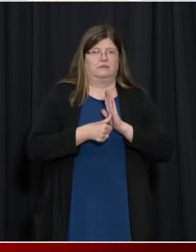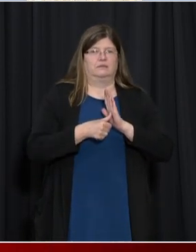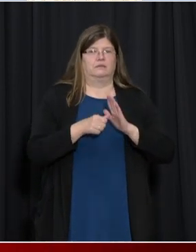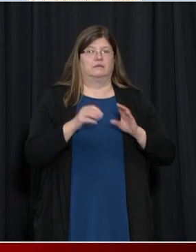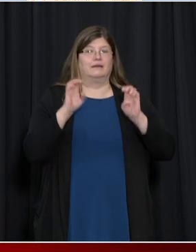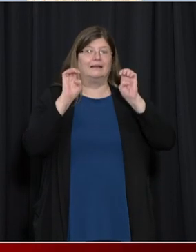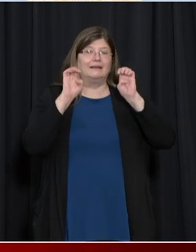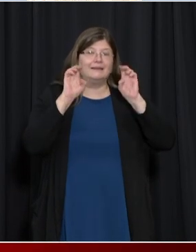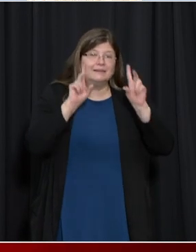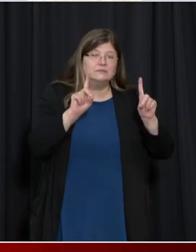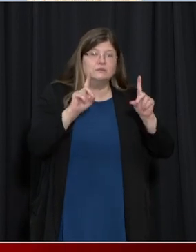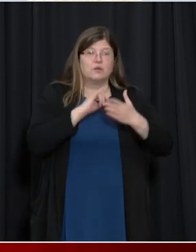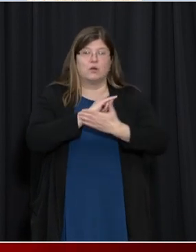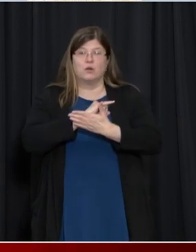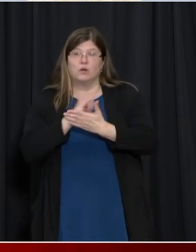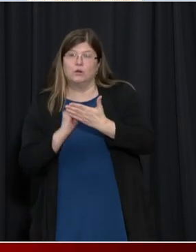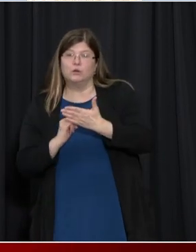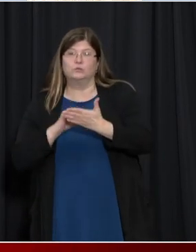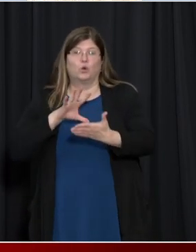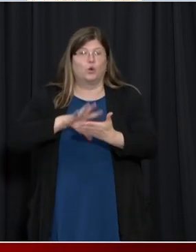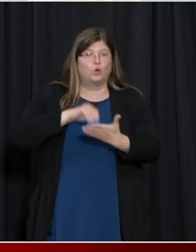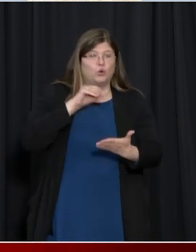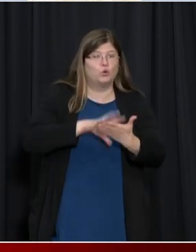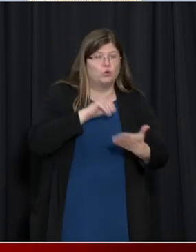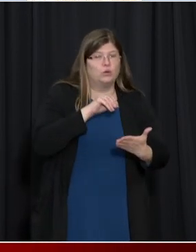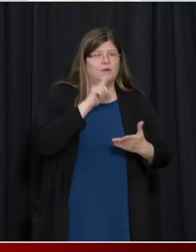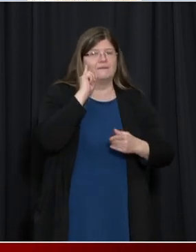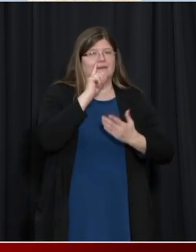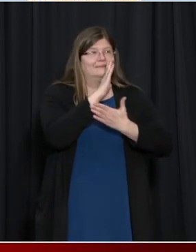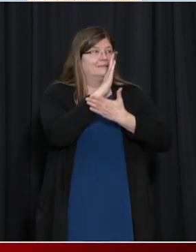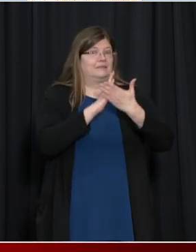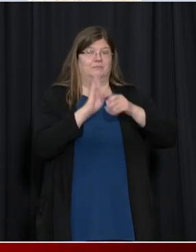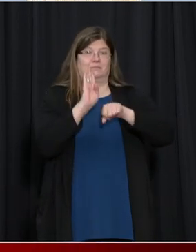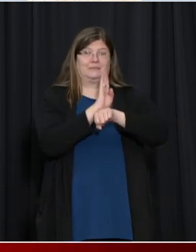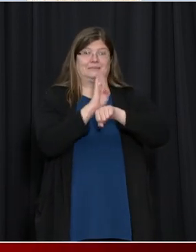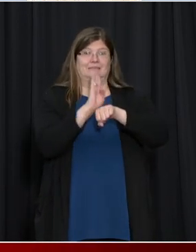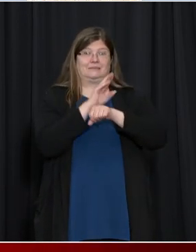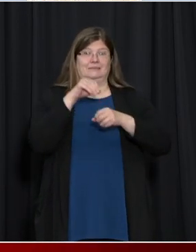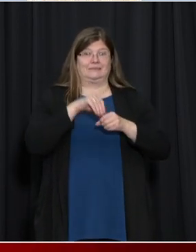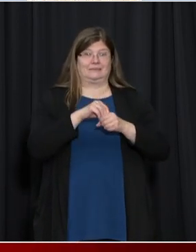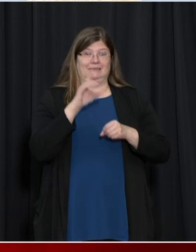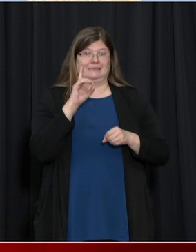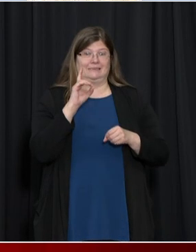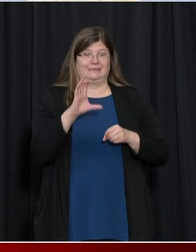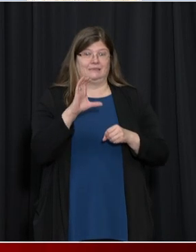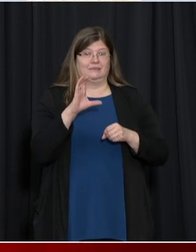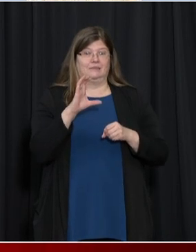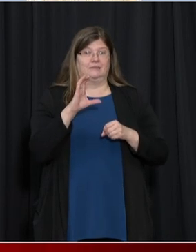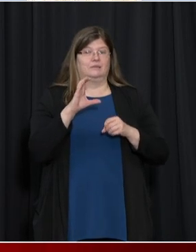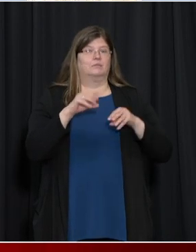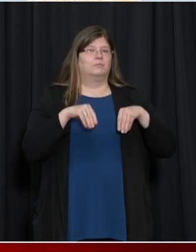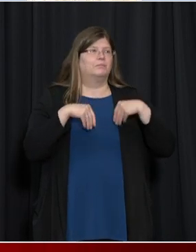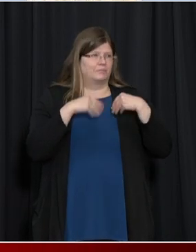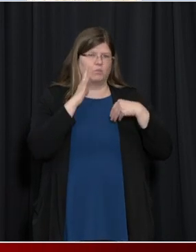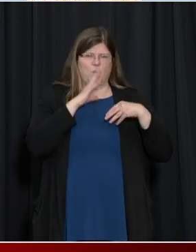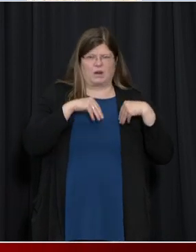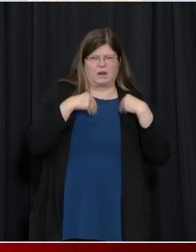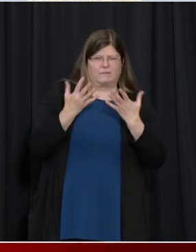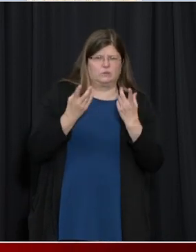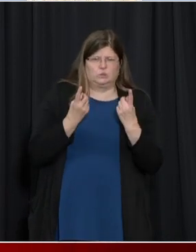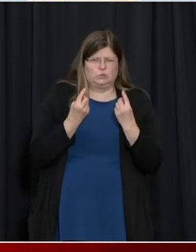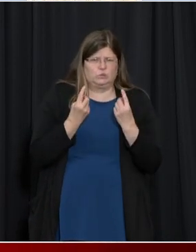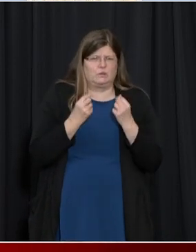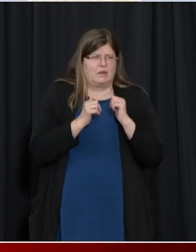learning for a few businesses across the district. They provided us some information about how they were thinking about